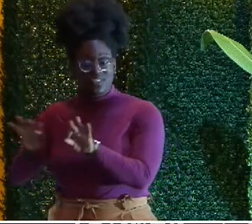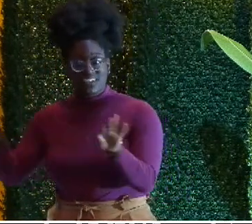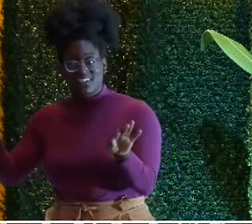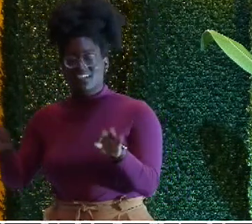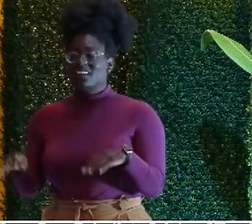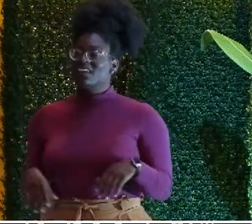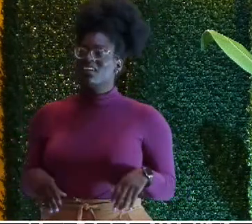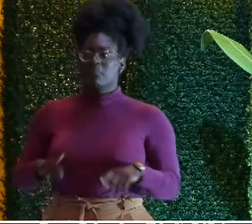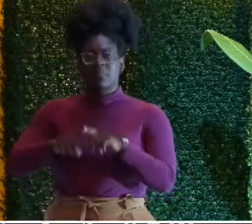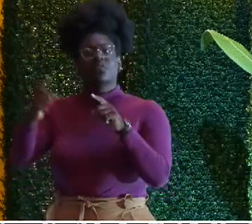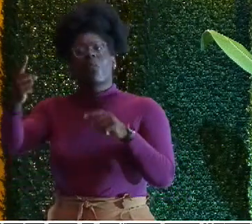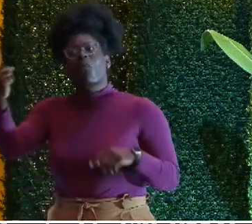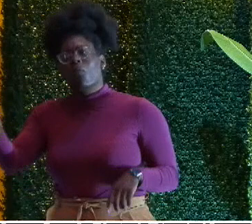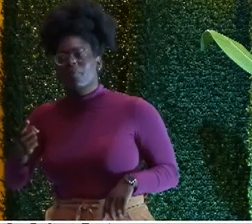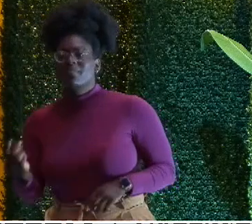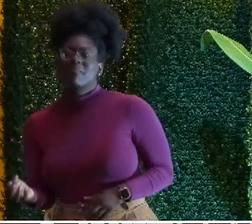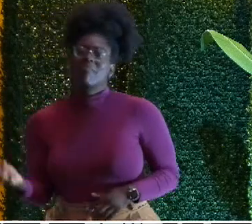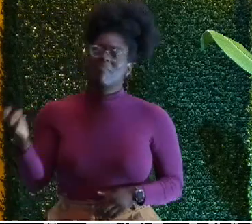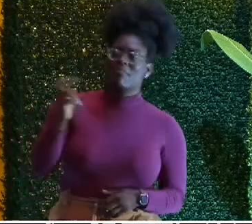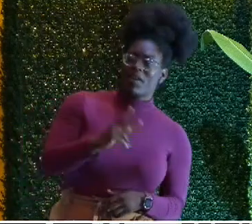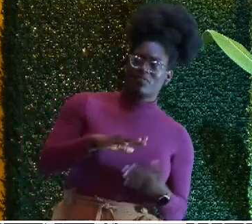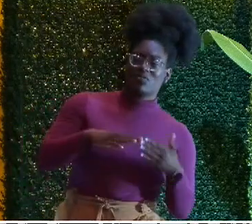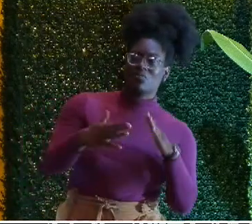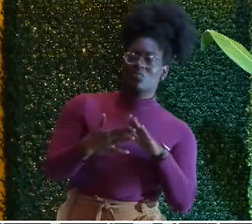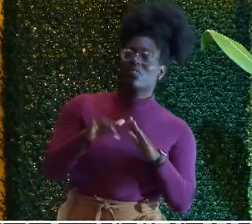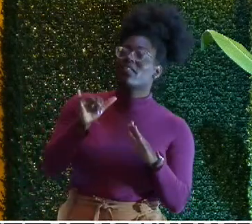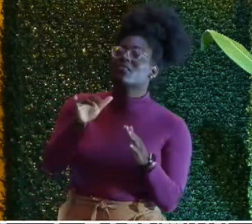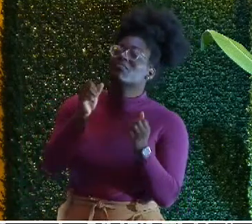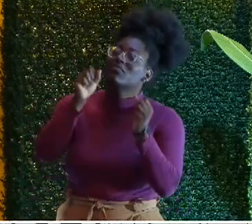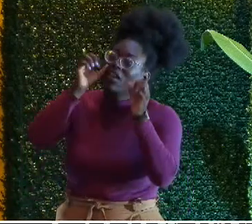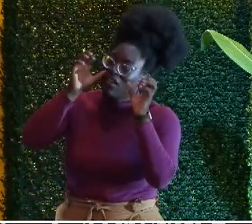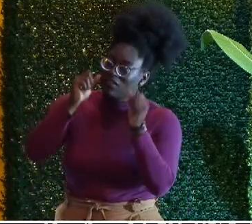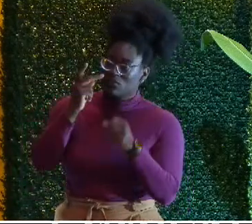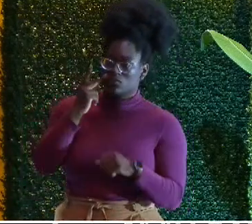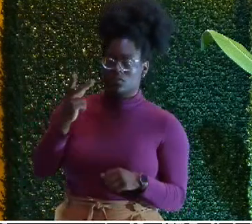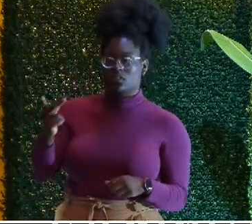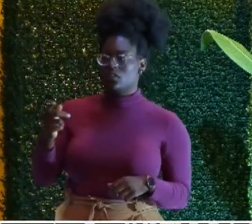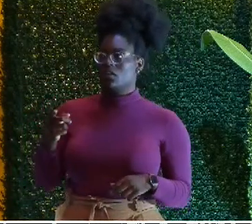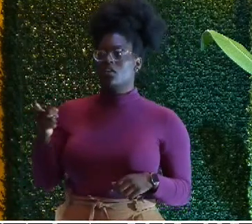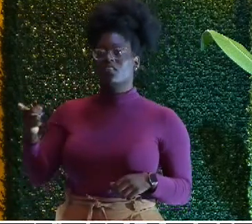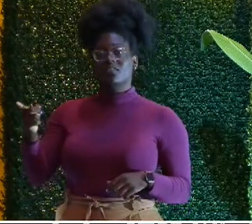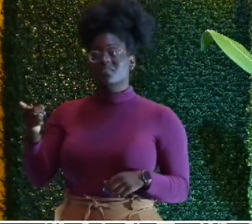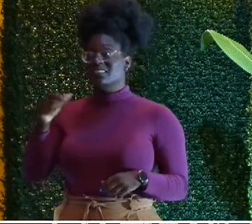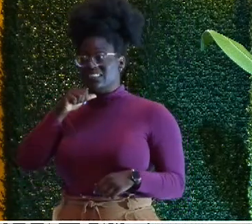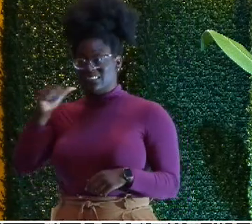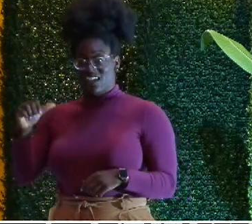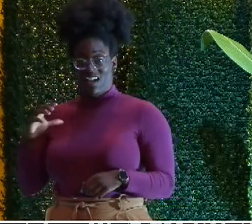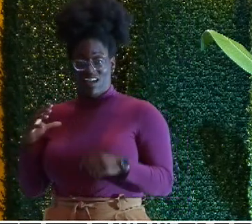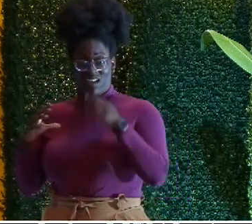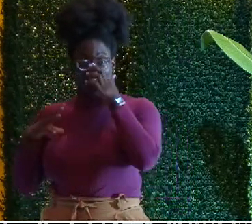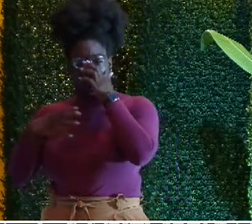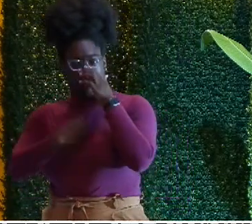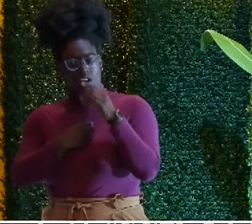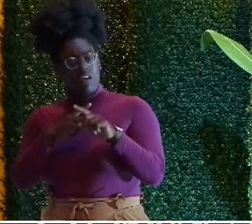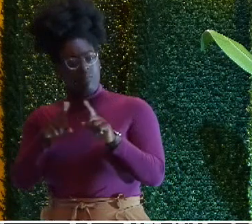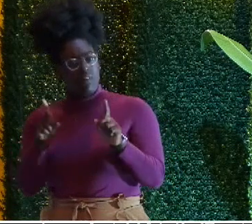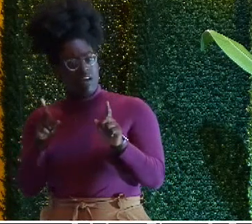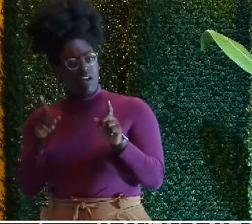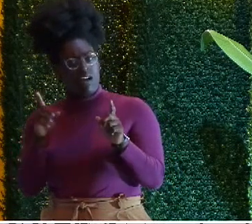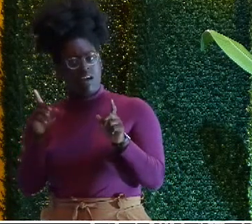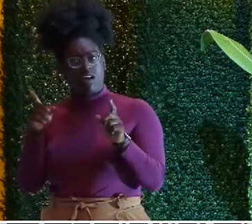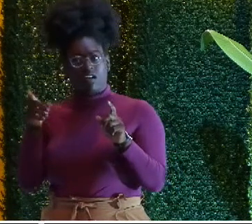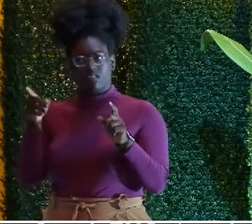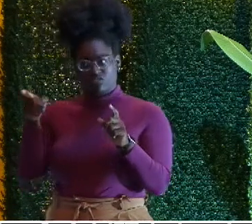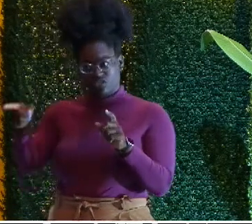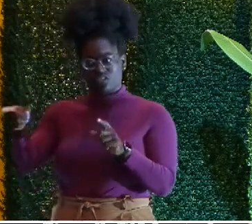people coming back to trans people. This is what we got. This is the blueprint. This is how you can get here. But